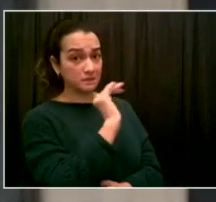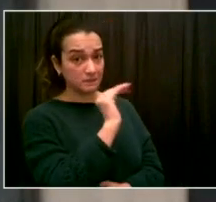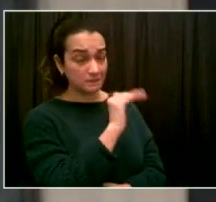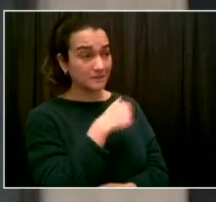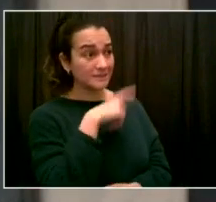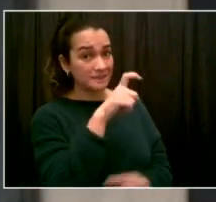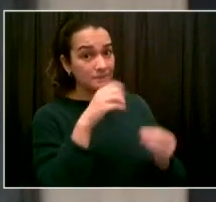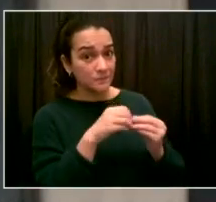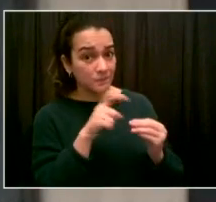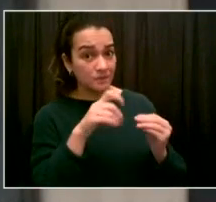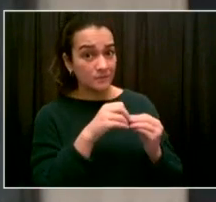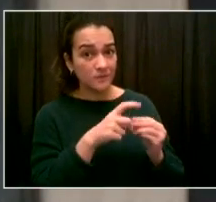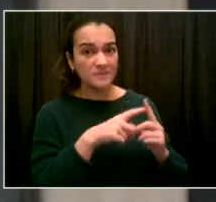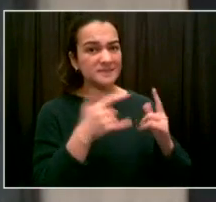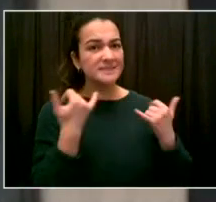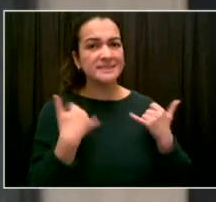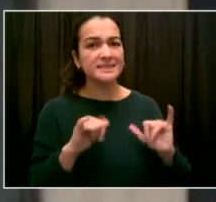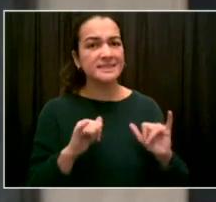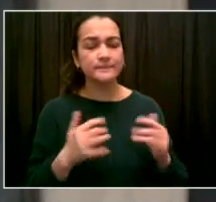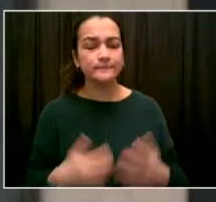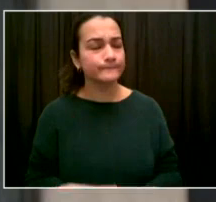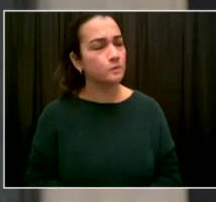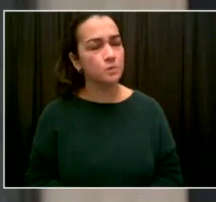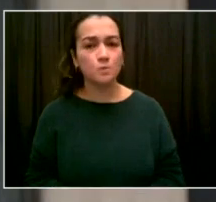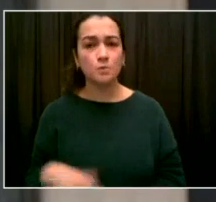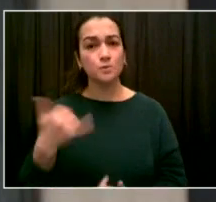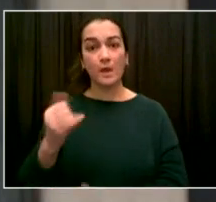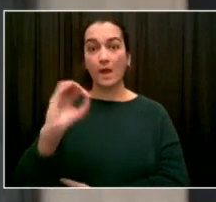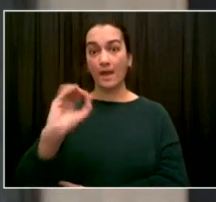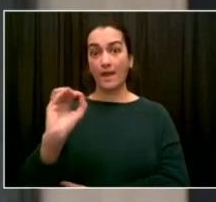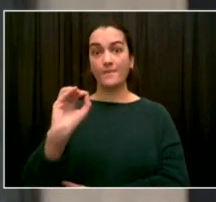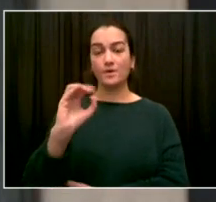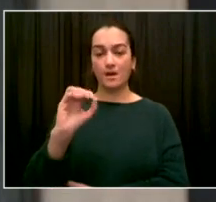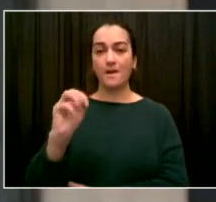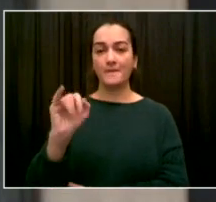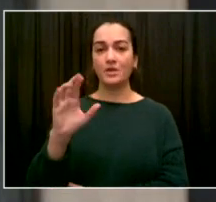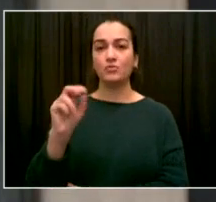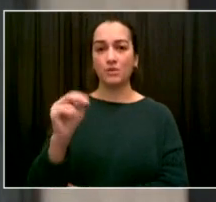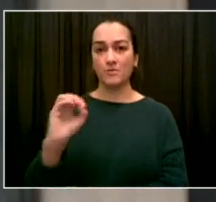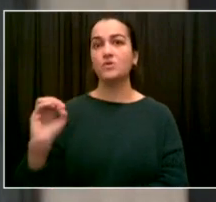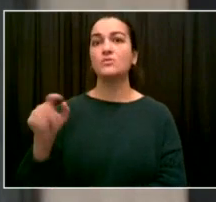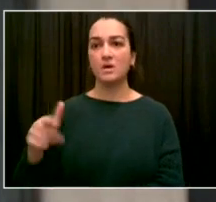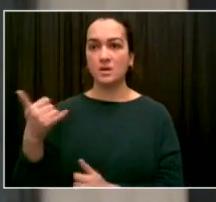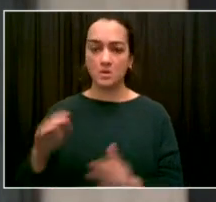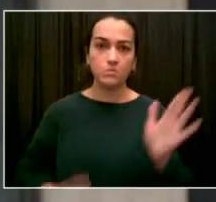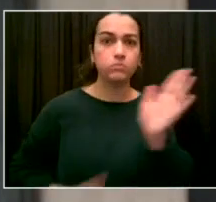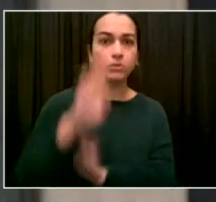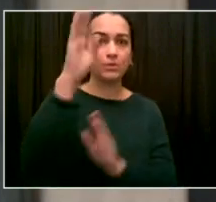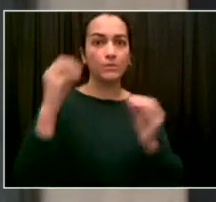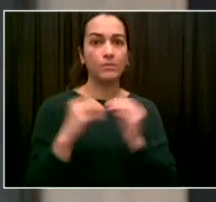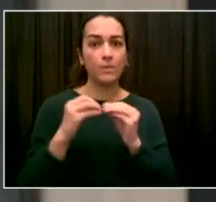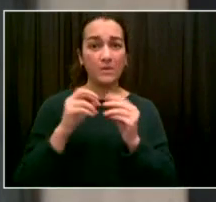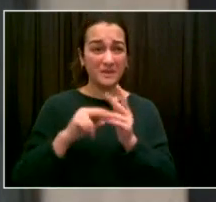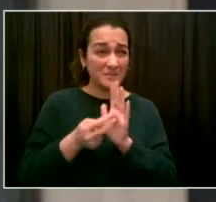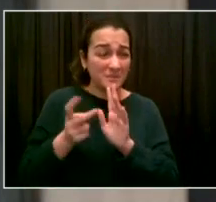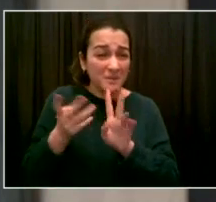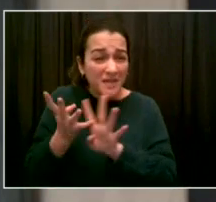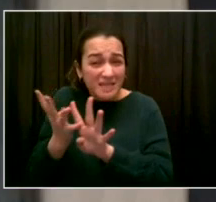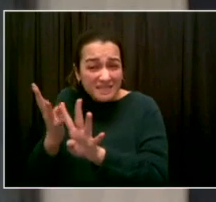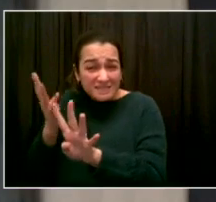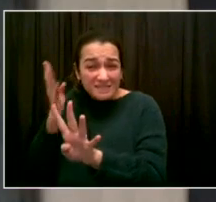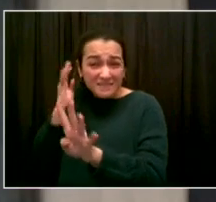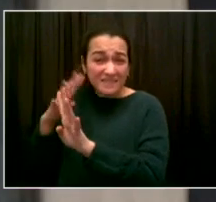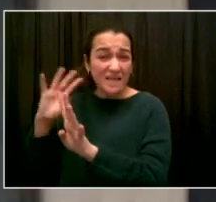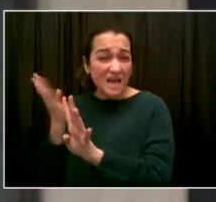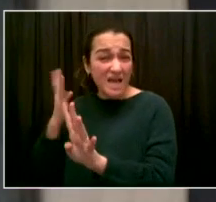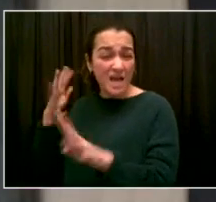part of the city waiting to be tested. We need testing. Testing is one of the best ways to beat this virus. So I hope that